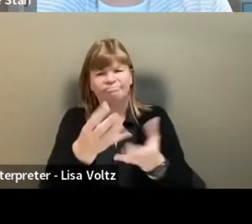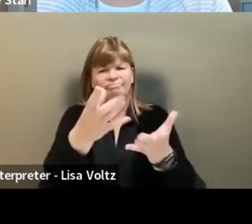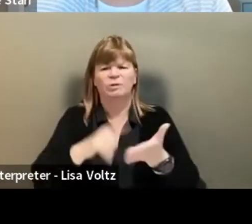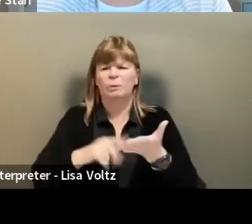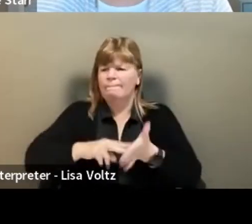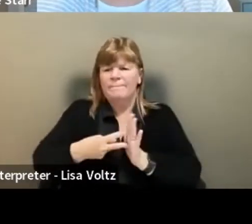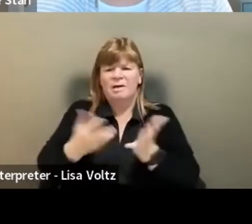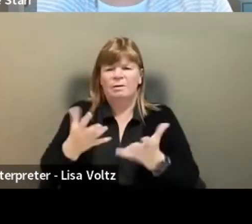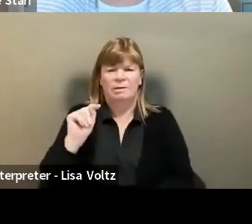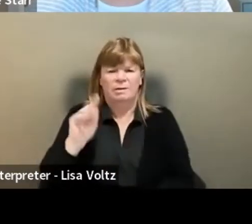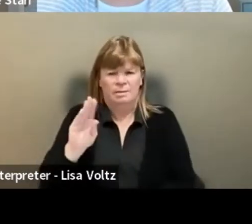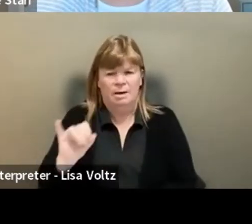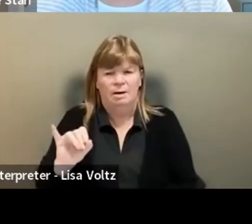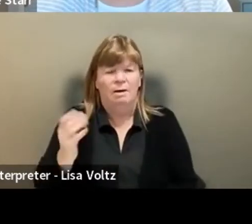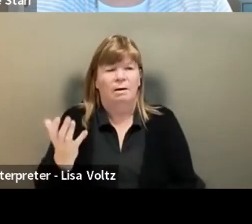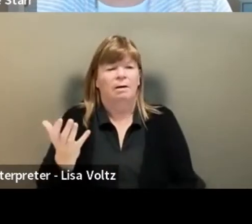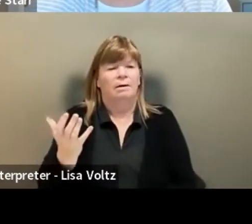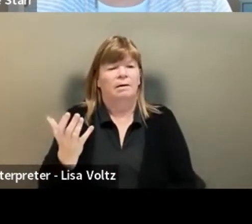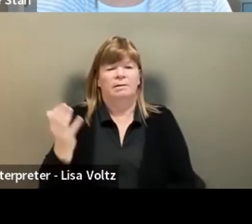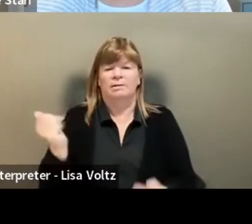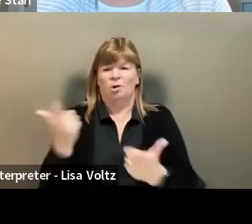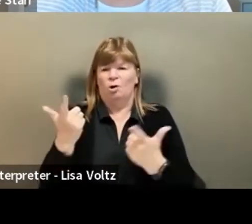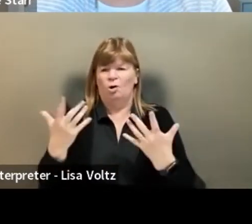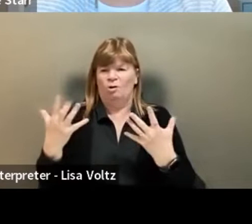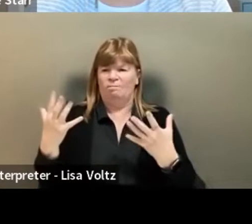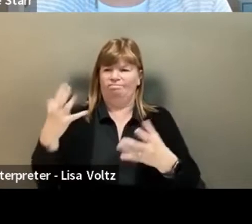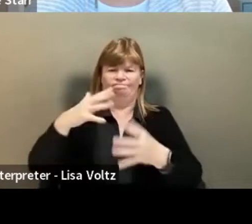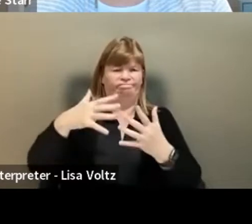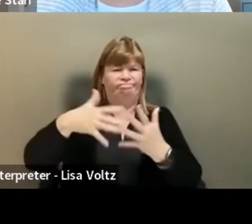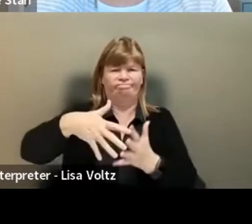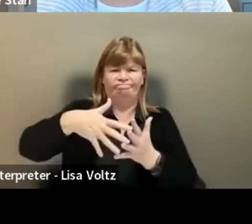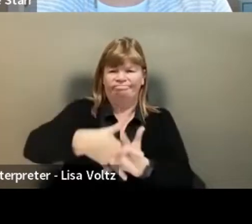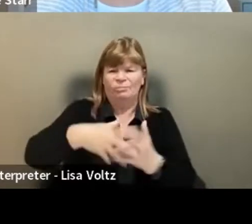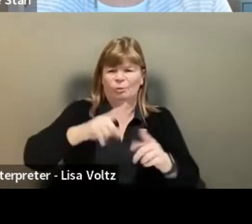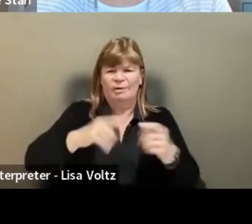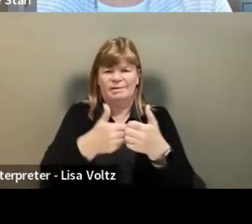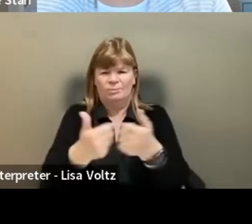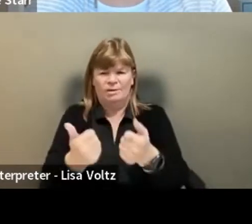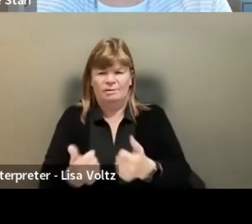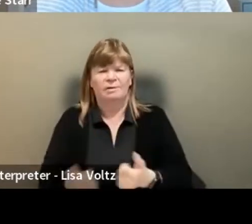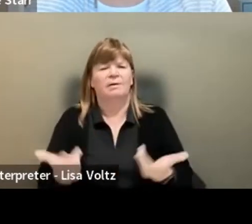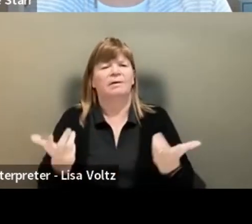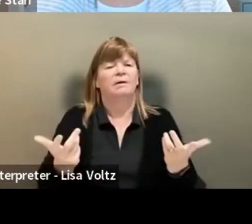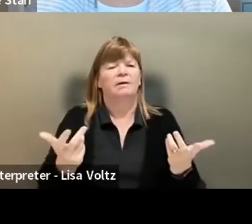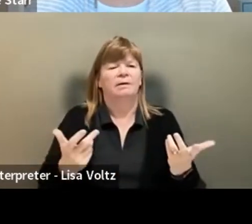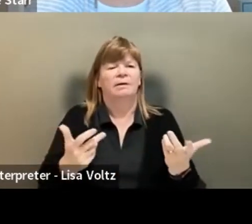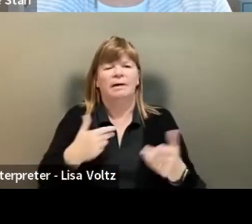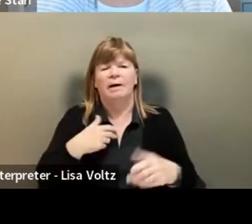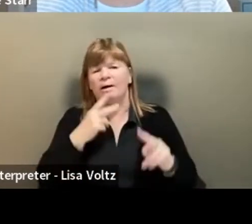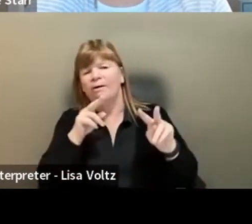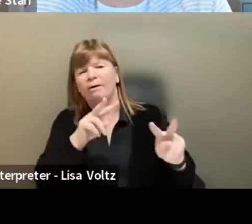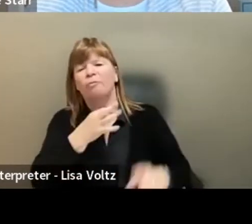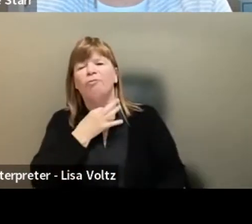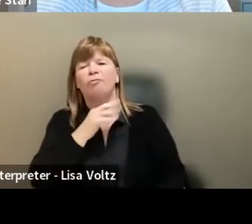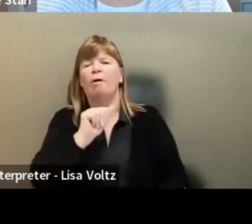is, because it's all interwoven. And, so I think I can't wait to hear Alabama